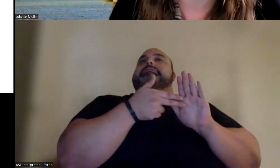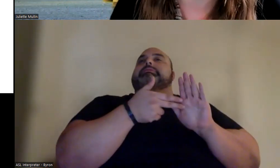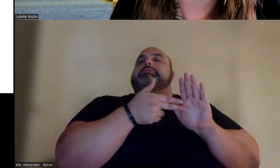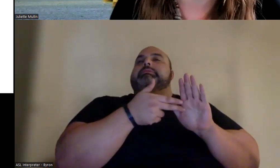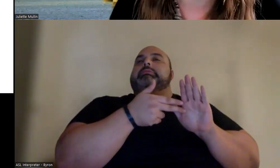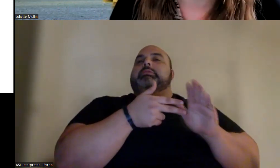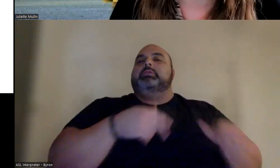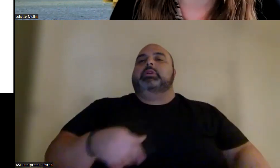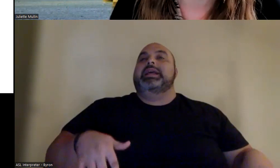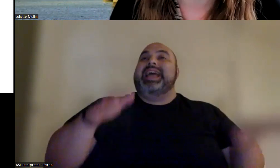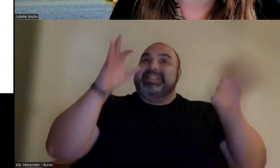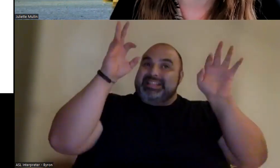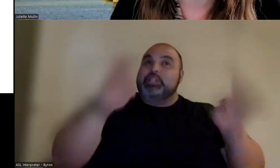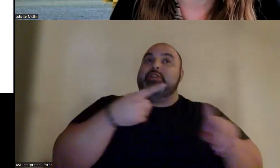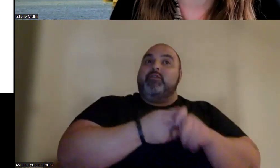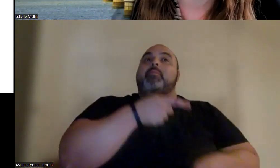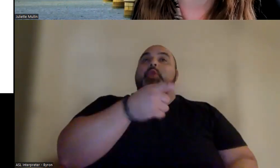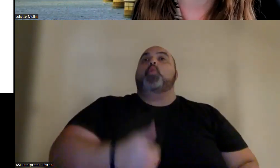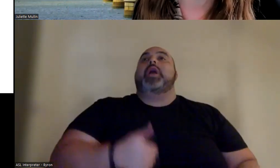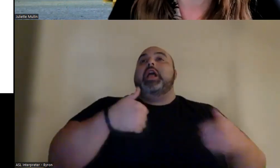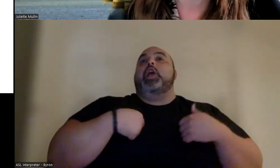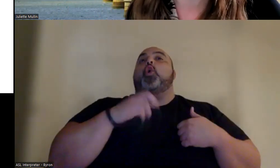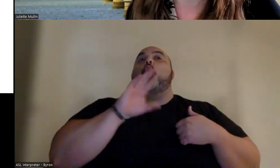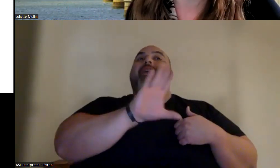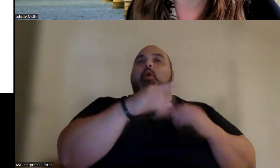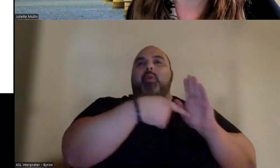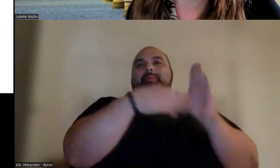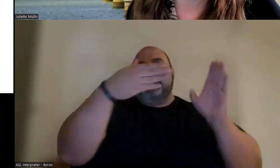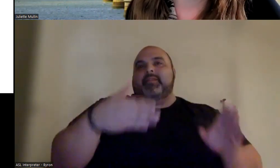at the decision of the resident or their representative.